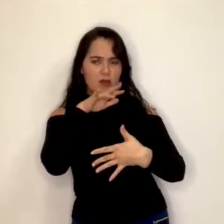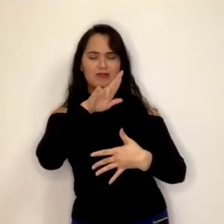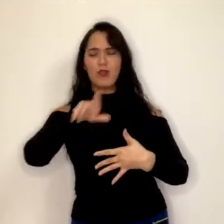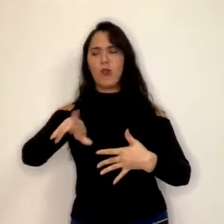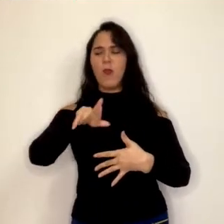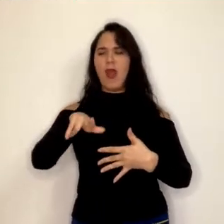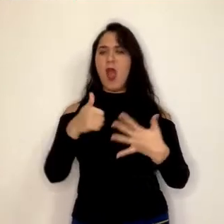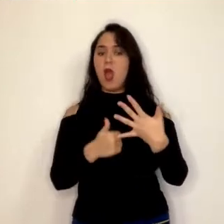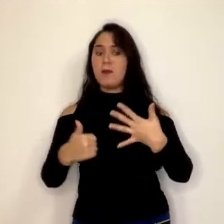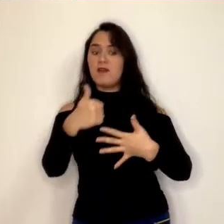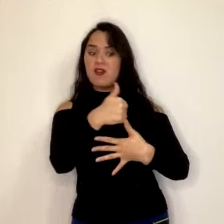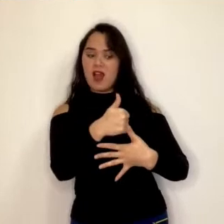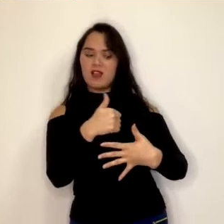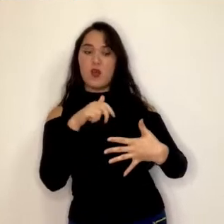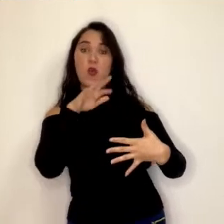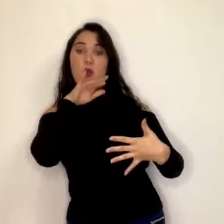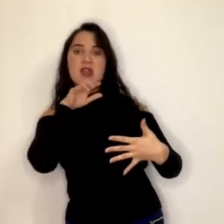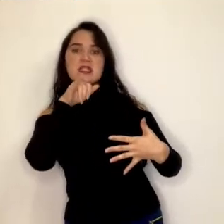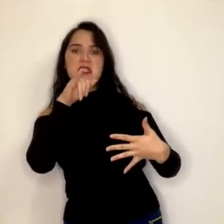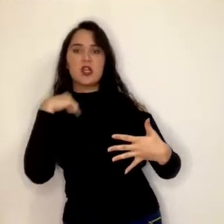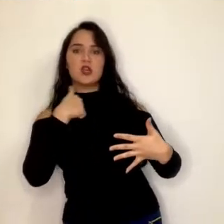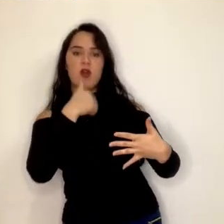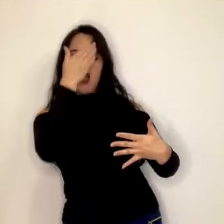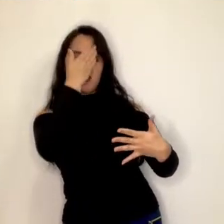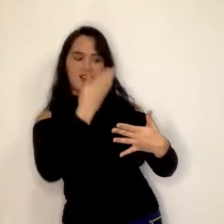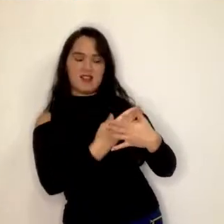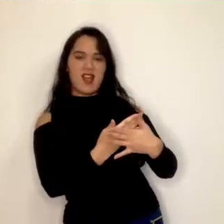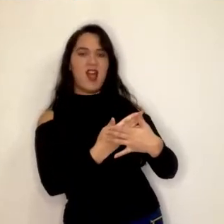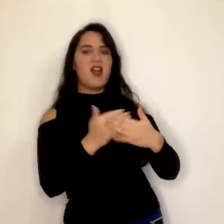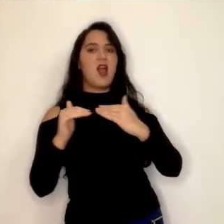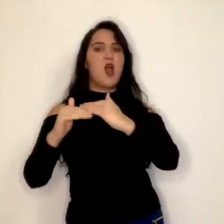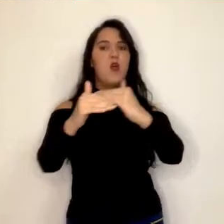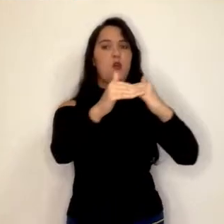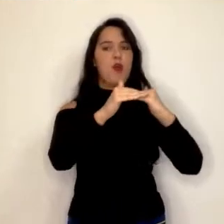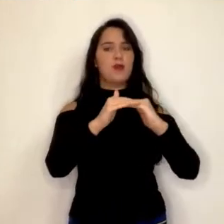privileges is not, it's not, there's nothing wrong with that. So